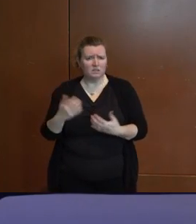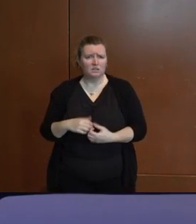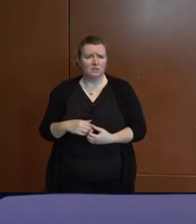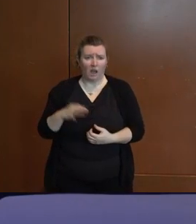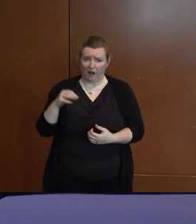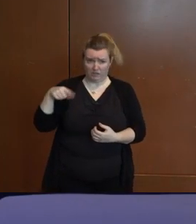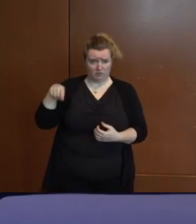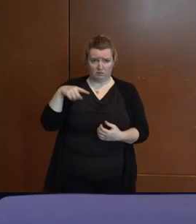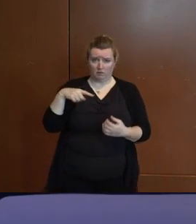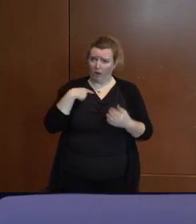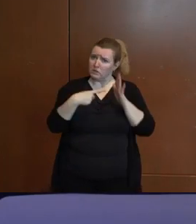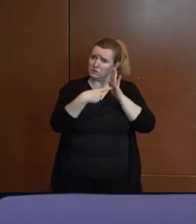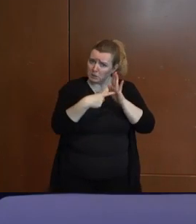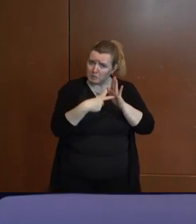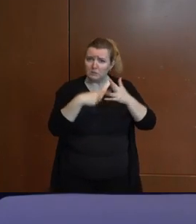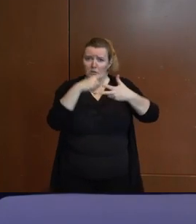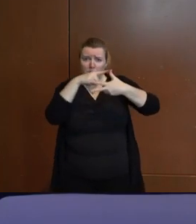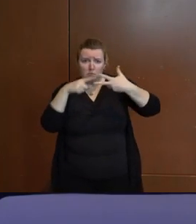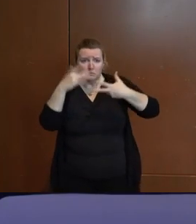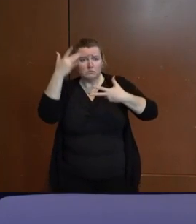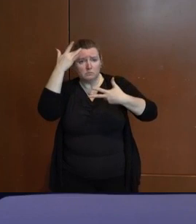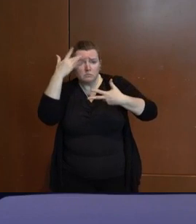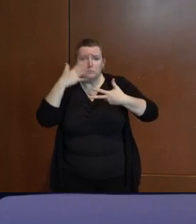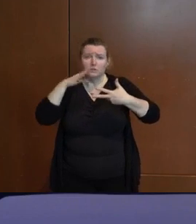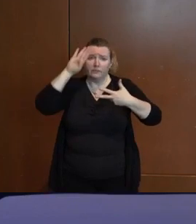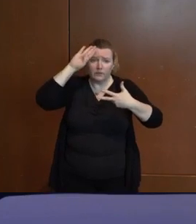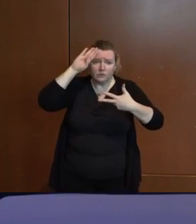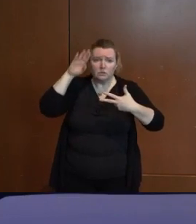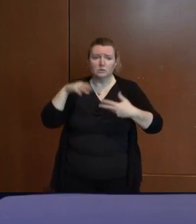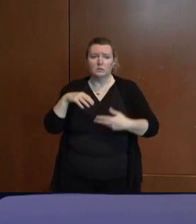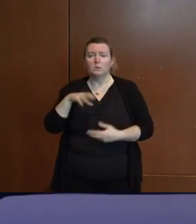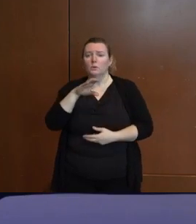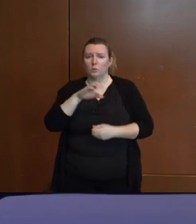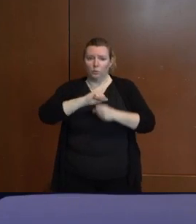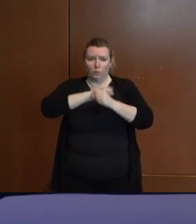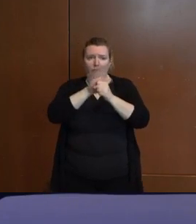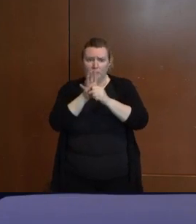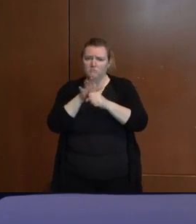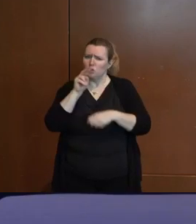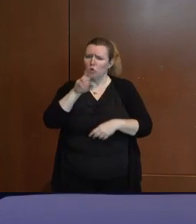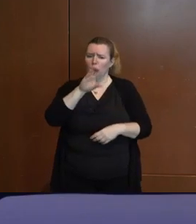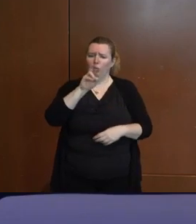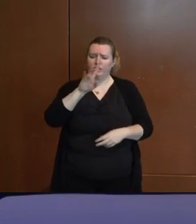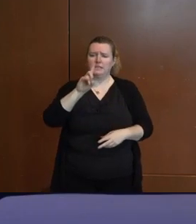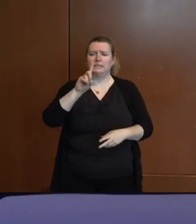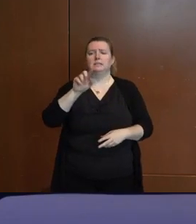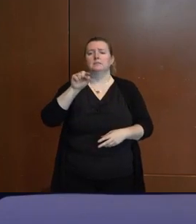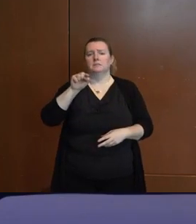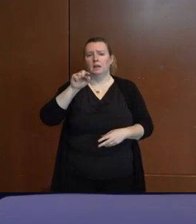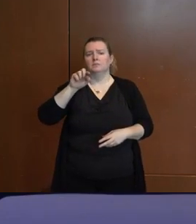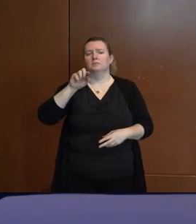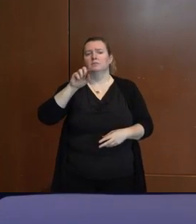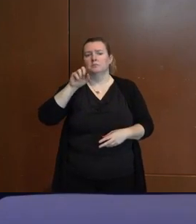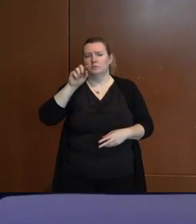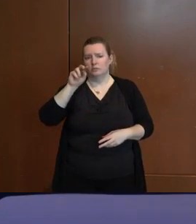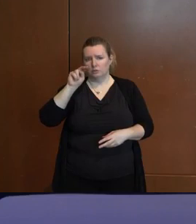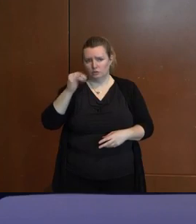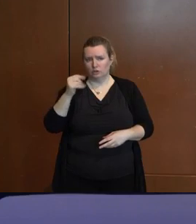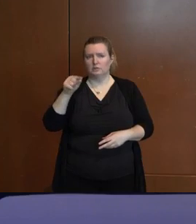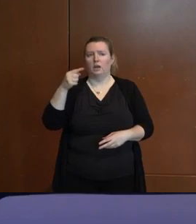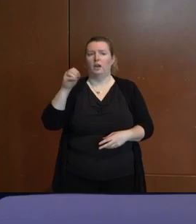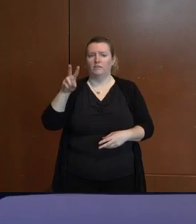should go on covid19.nj.gov and register exactly who they are, and it's our job then to get out to them and give them a